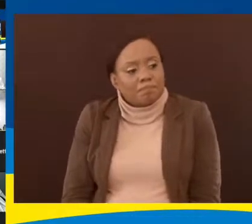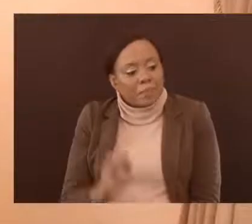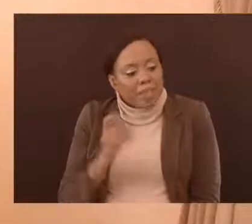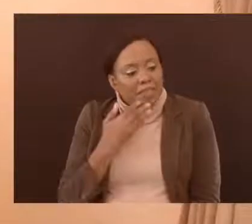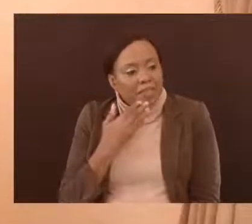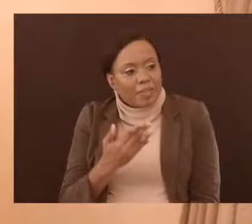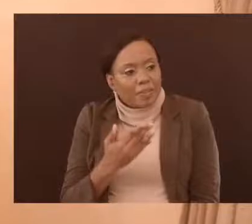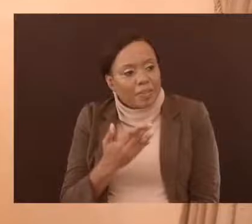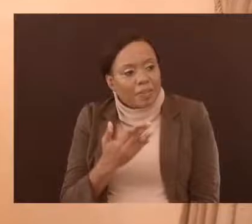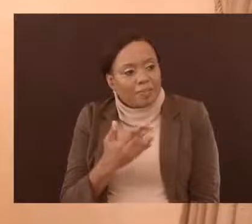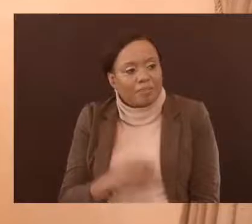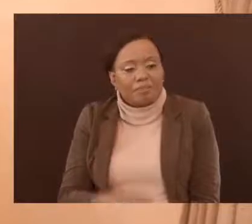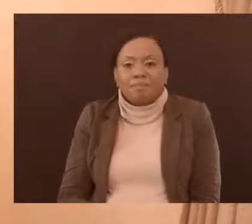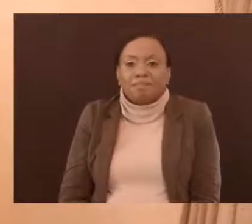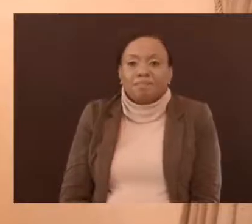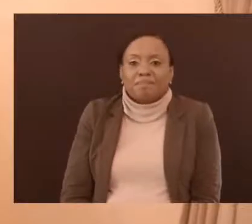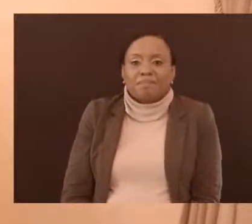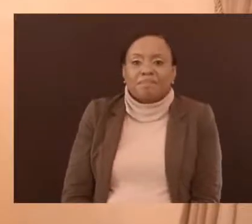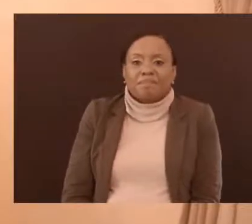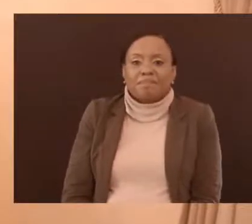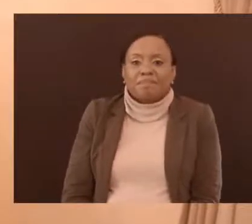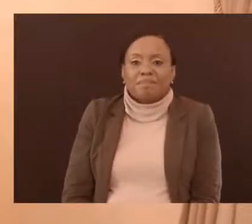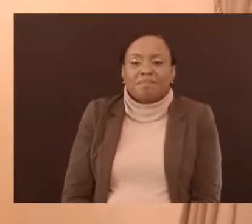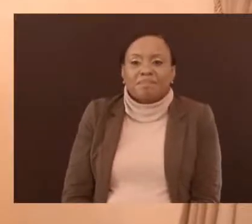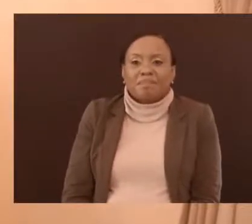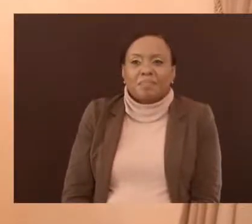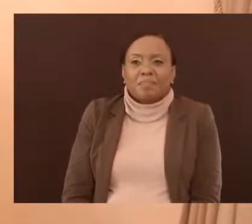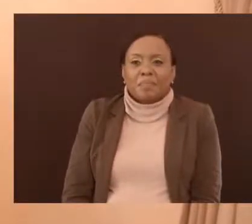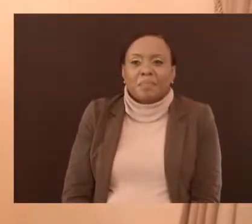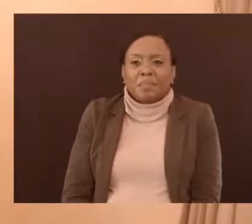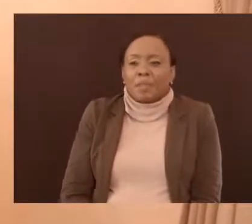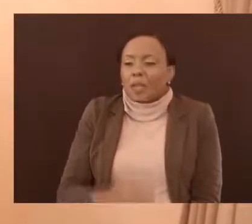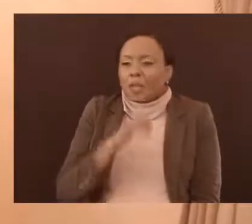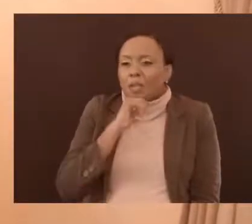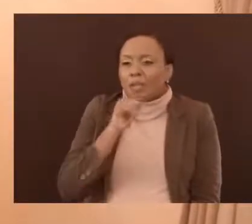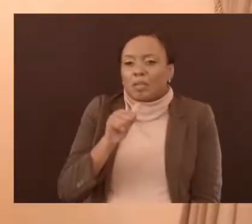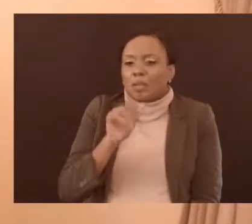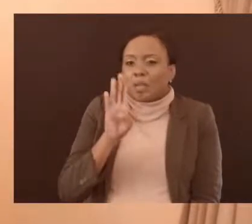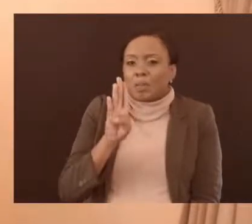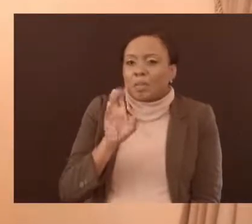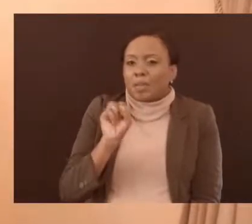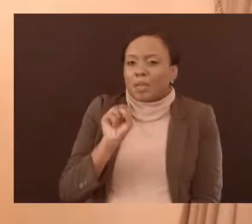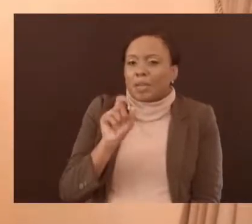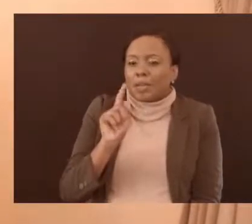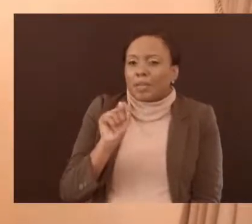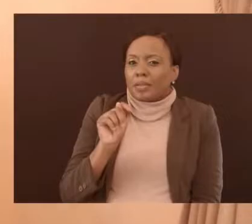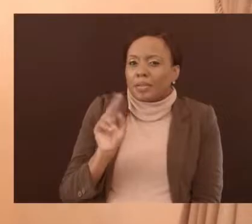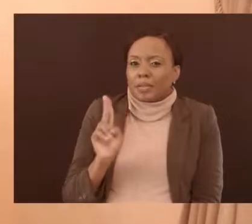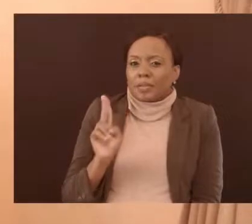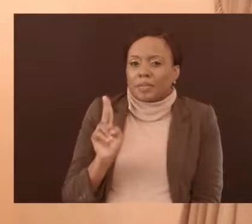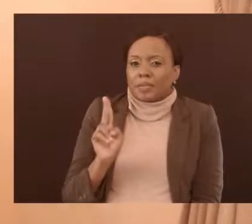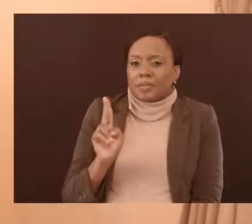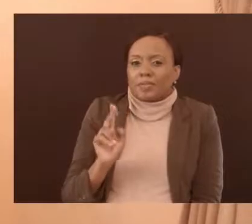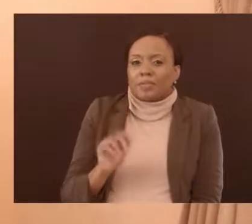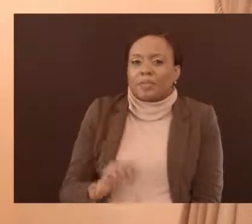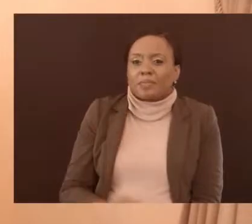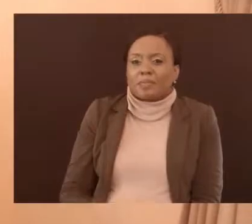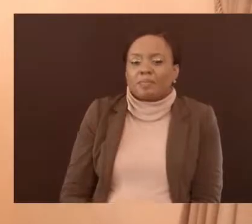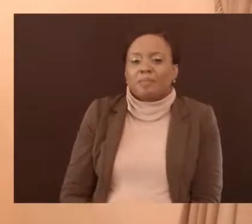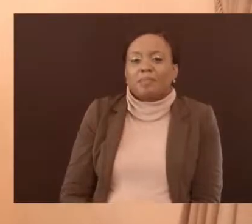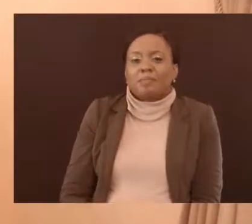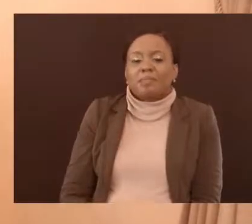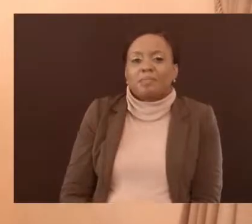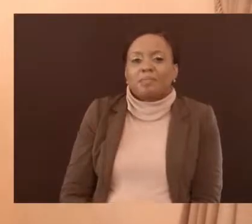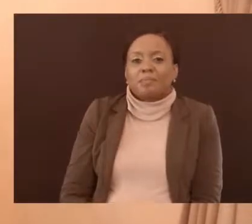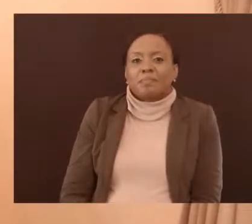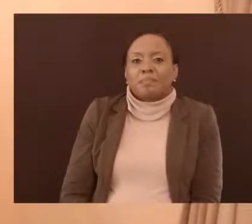I don't think that it was the Barbados Secondary Teachers Union who made the suggestion. Actually, I think the